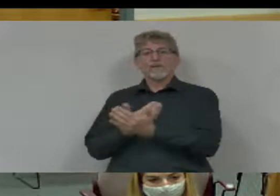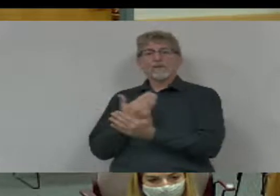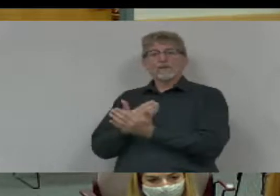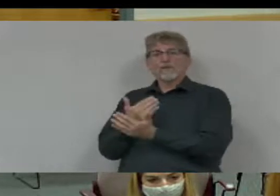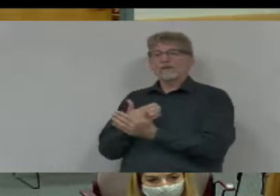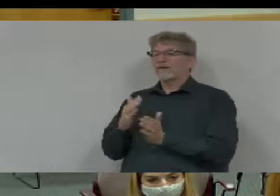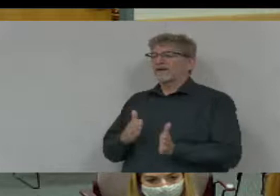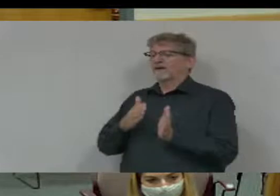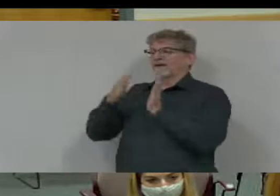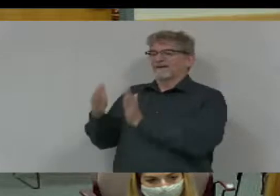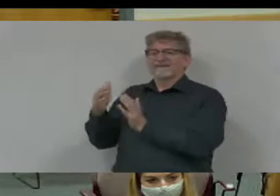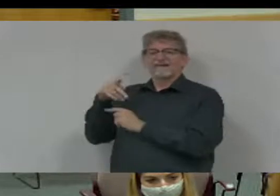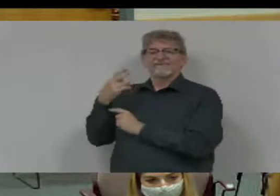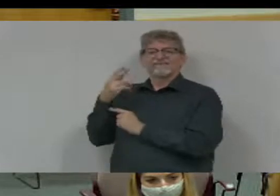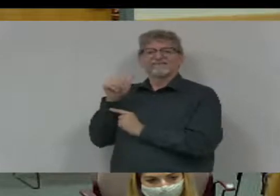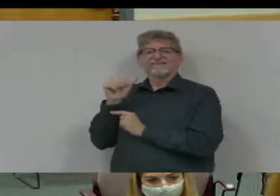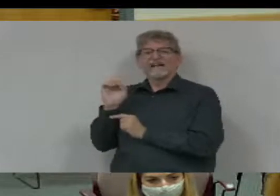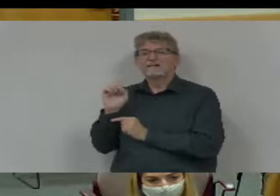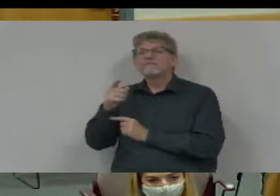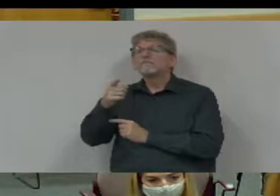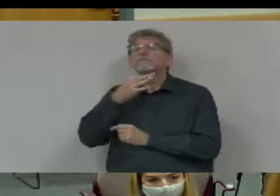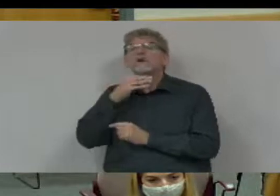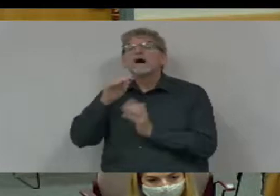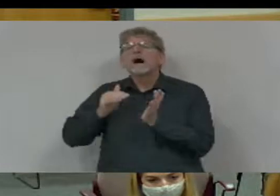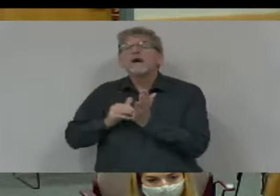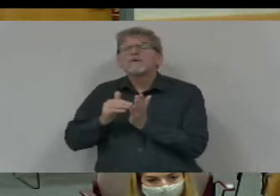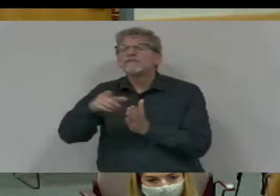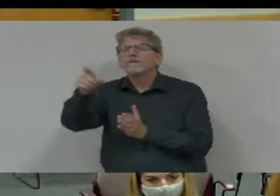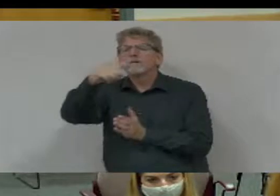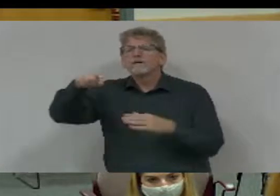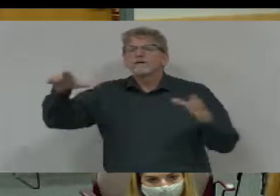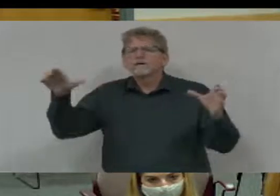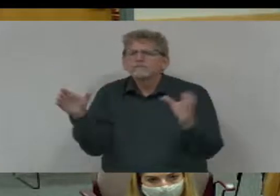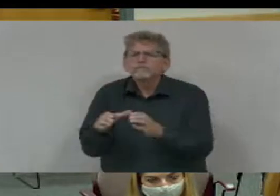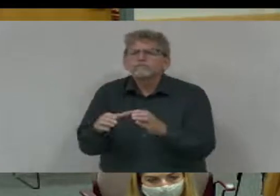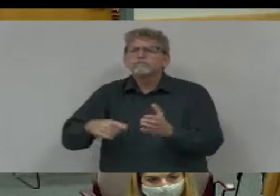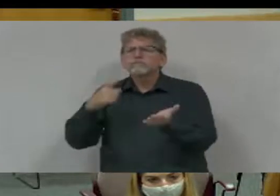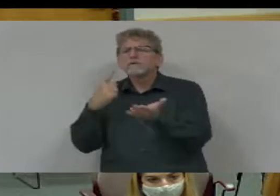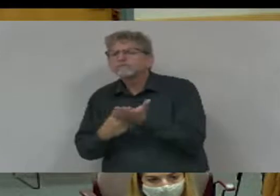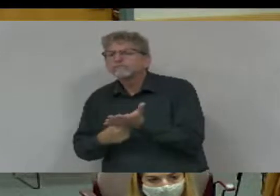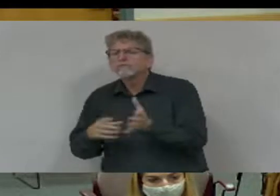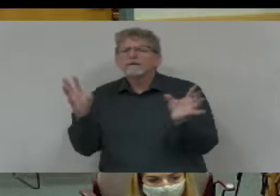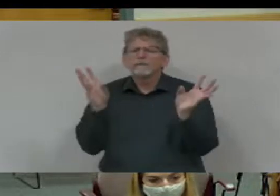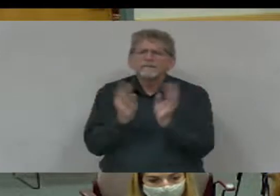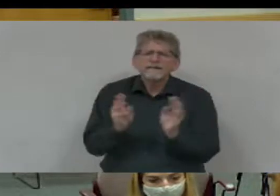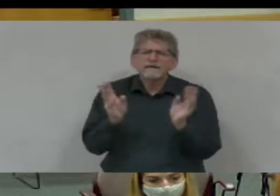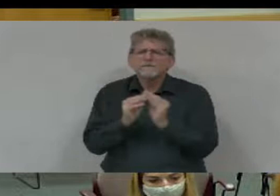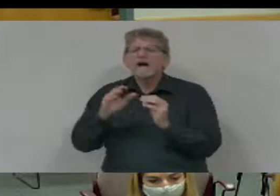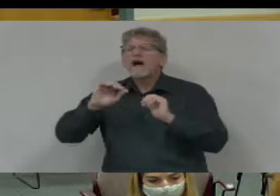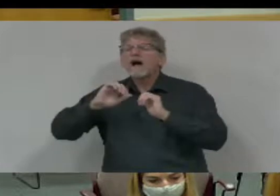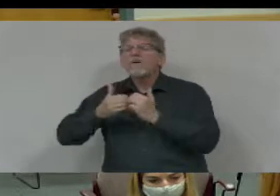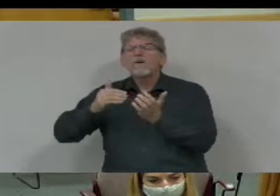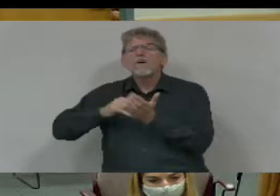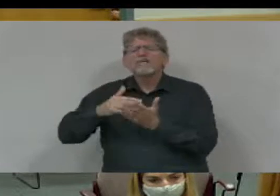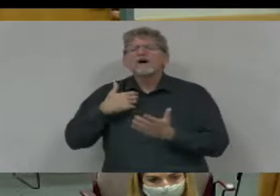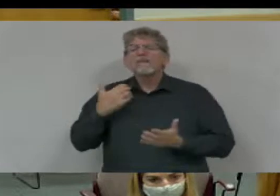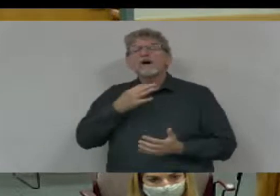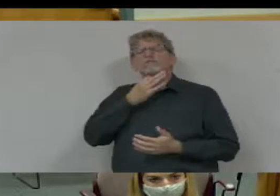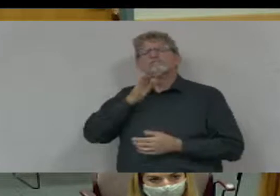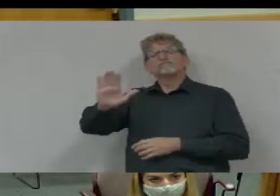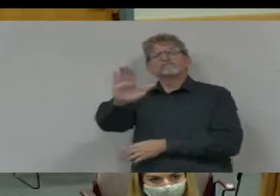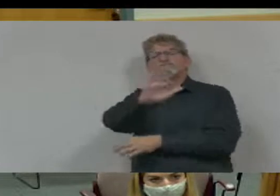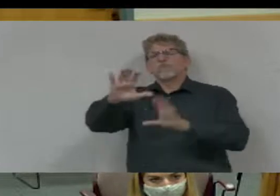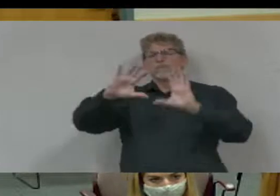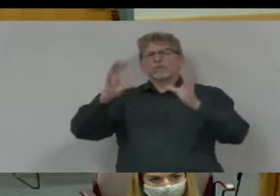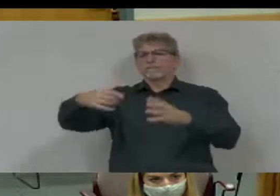are you talking? Just to give us an idea of how, for example, Montgomery County, I think, sent out like a press release from a